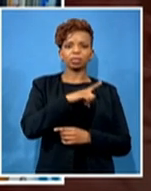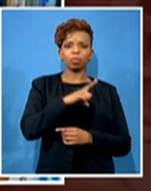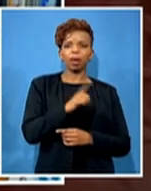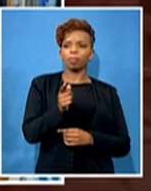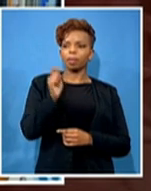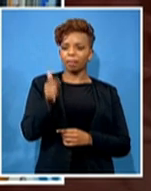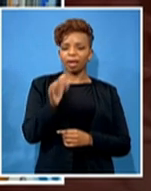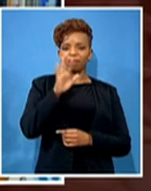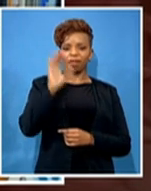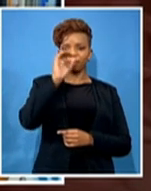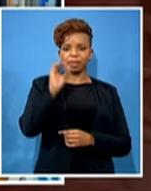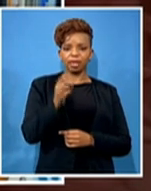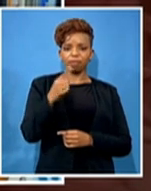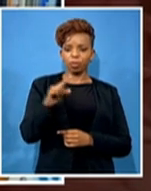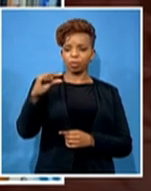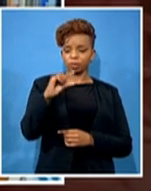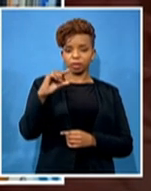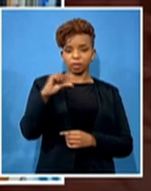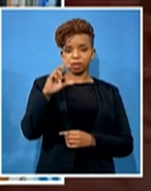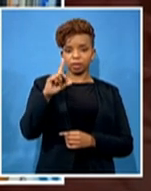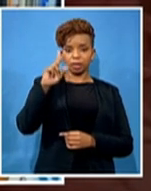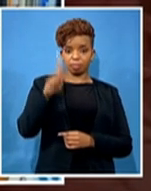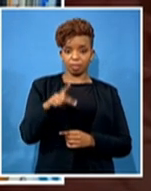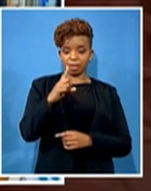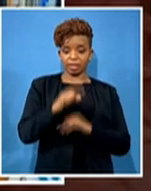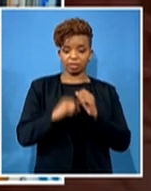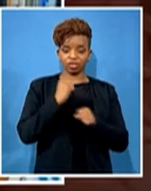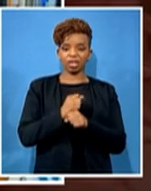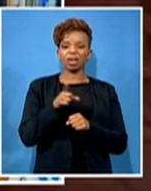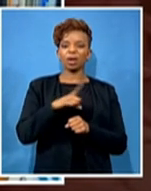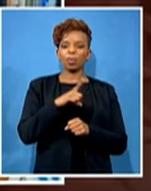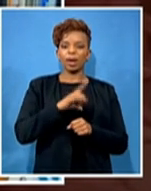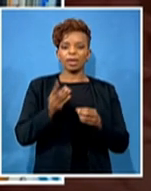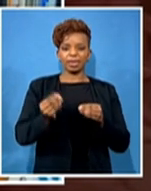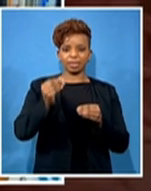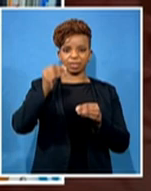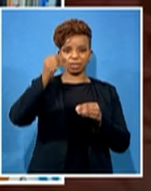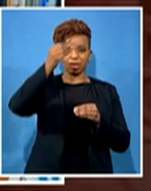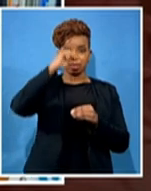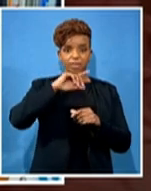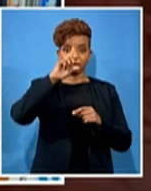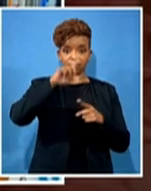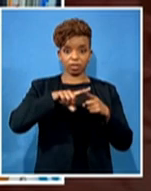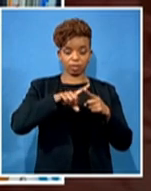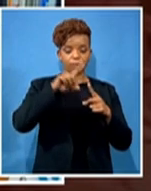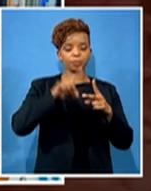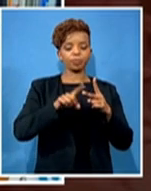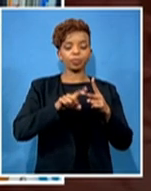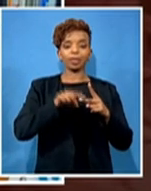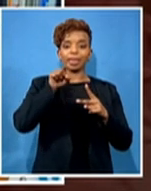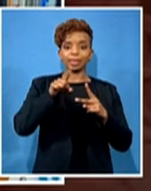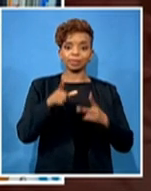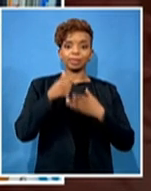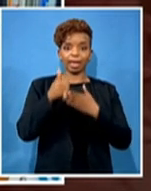rates. So that is the first thing. The second thing is this is going to help our balance of payments, because we are going to